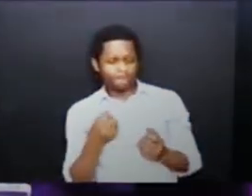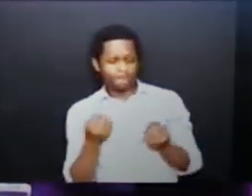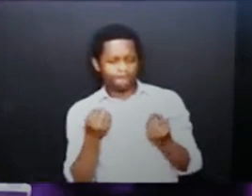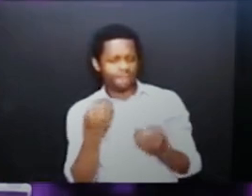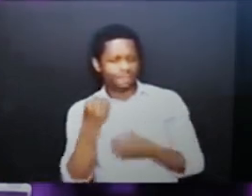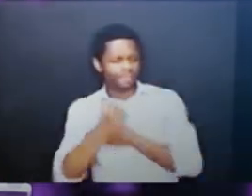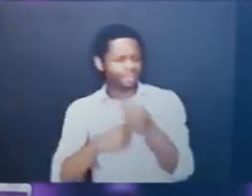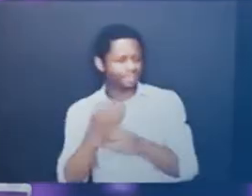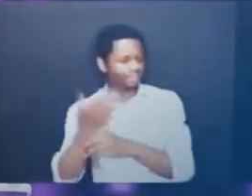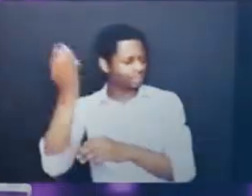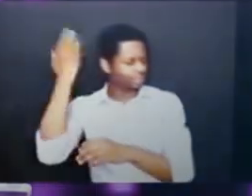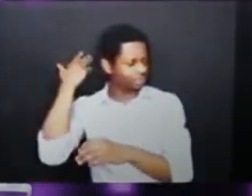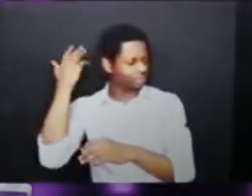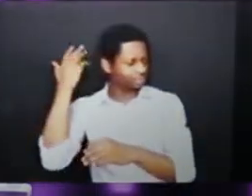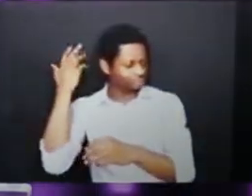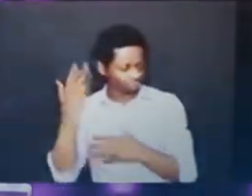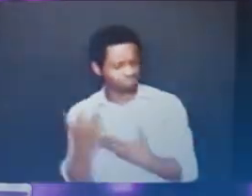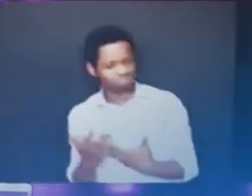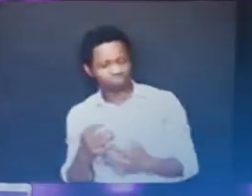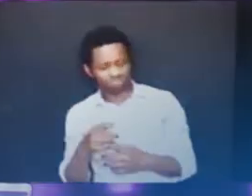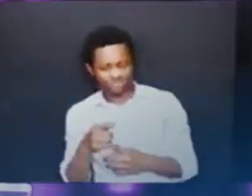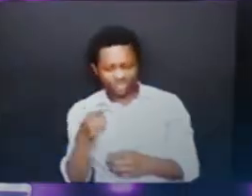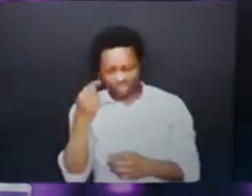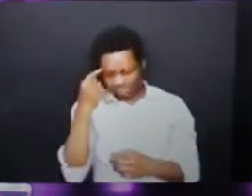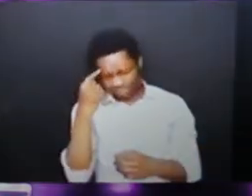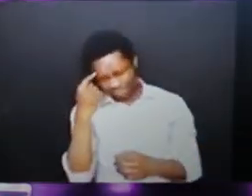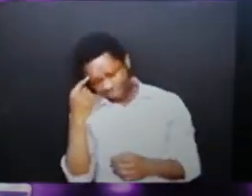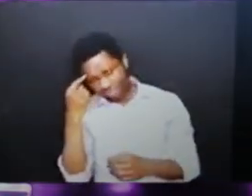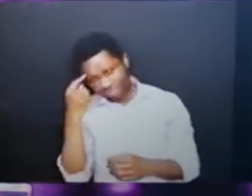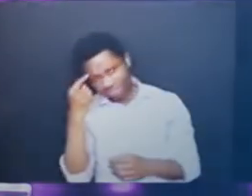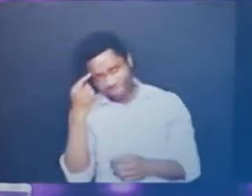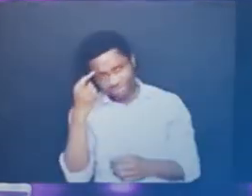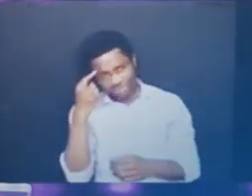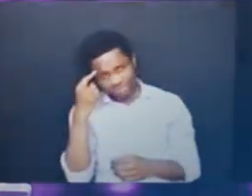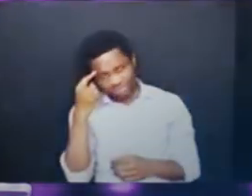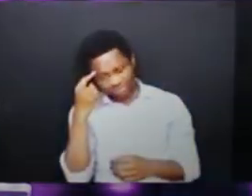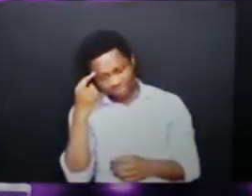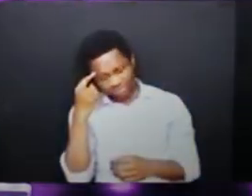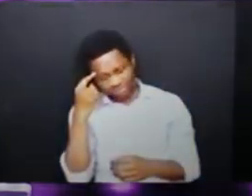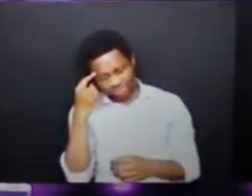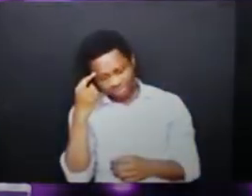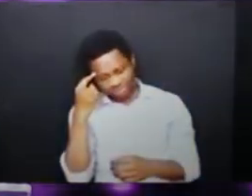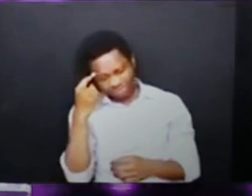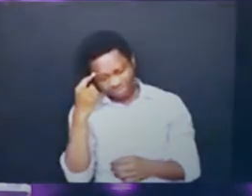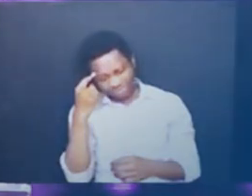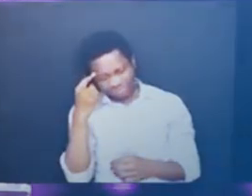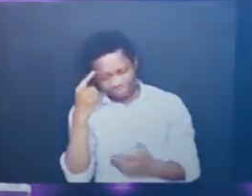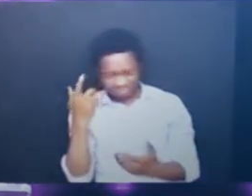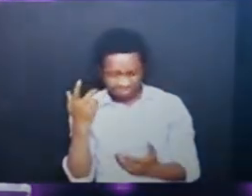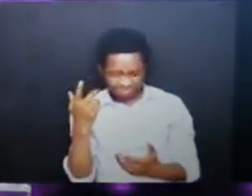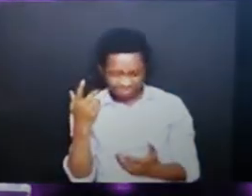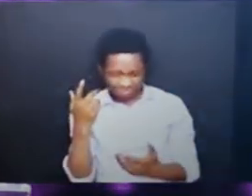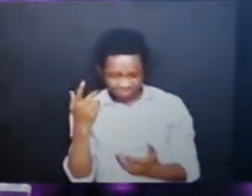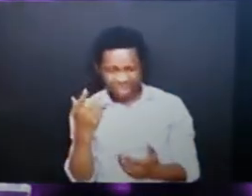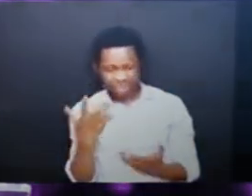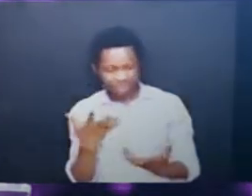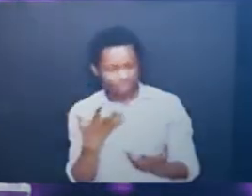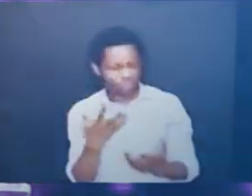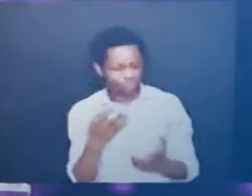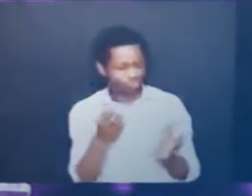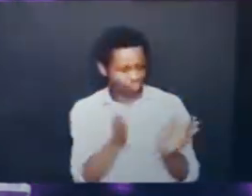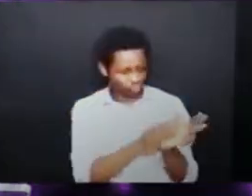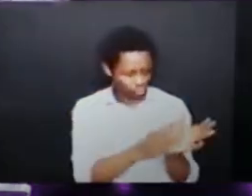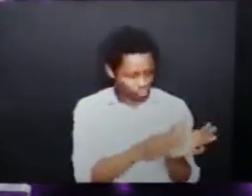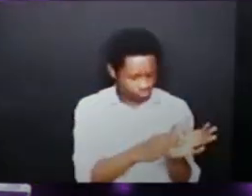school in either in the one in Kumasi or the one in the north, and that one was